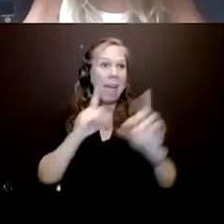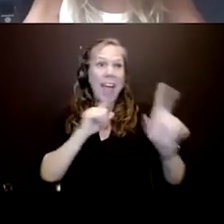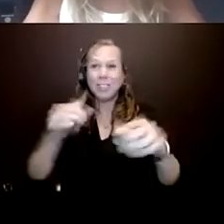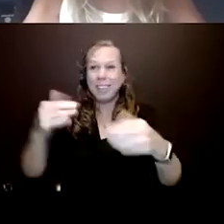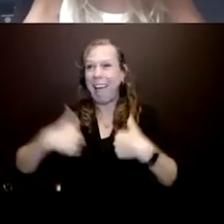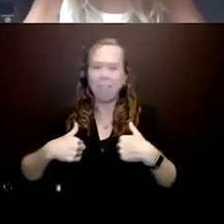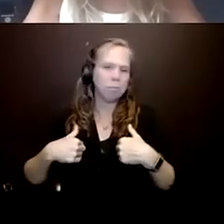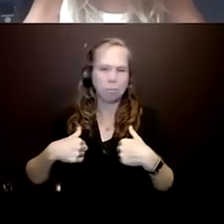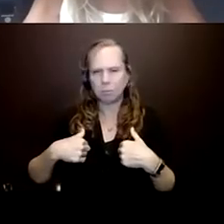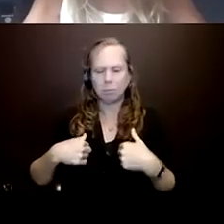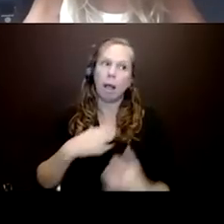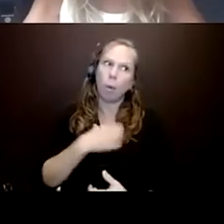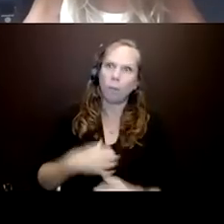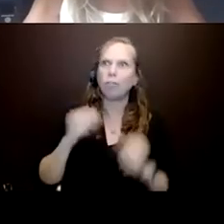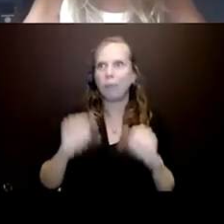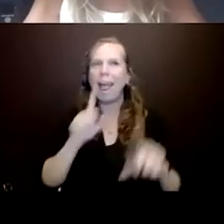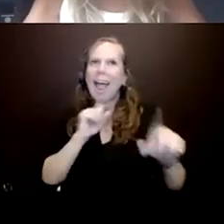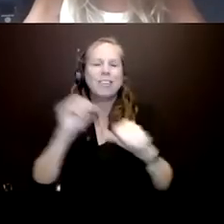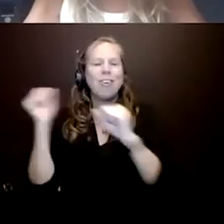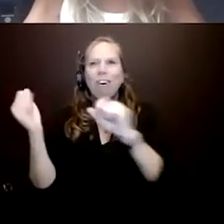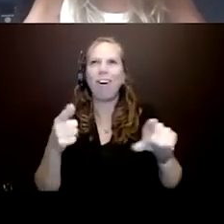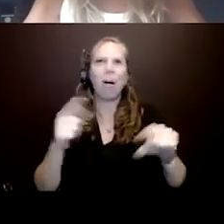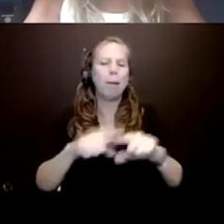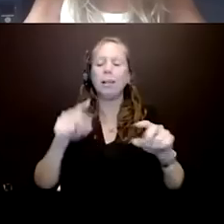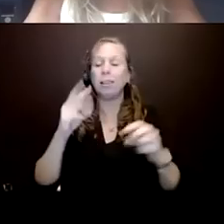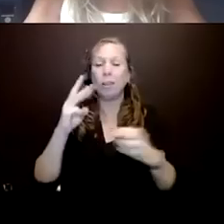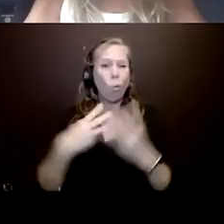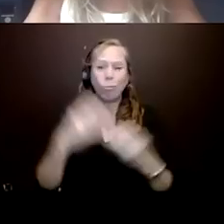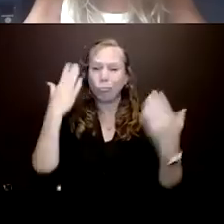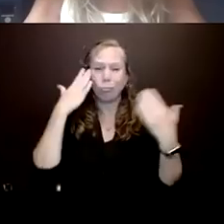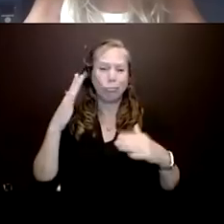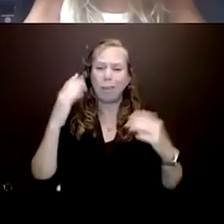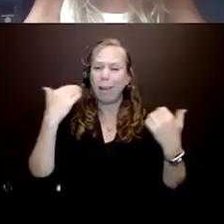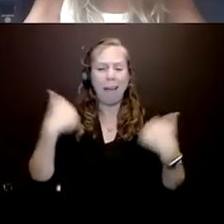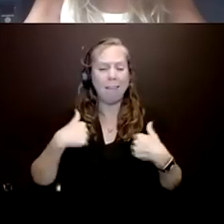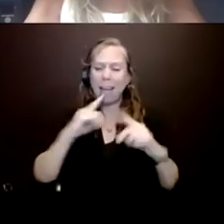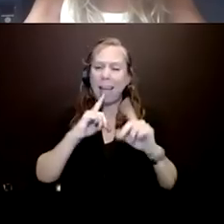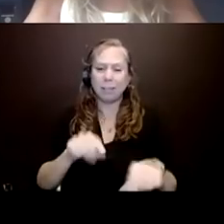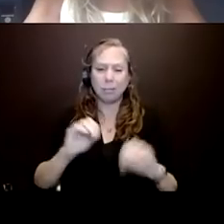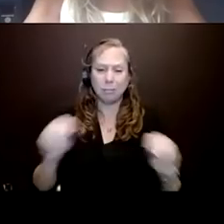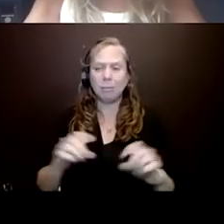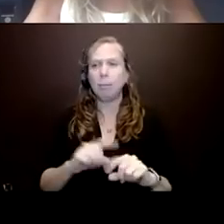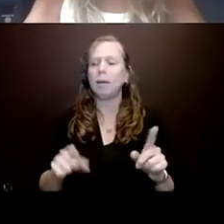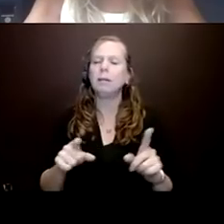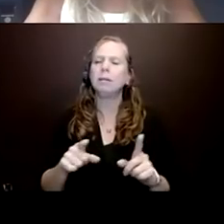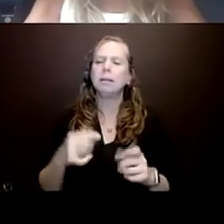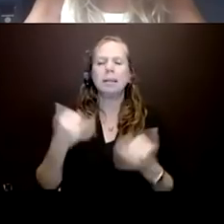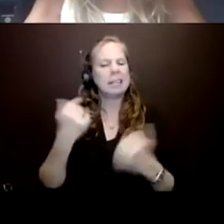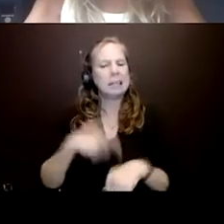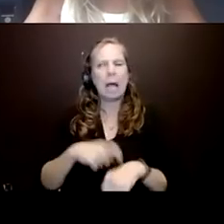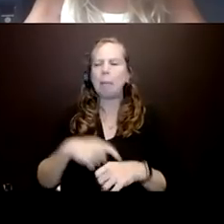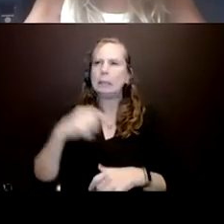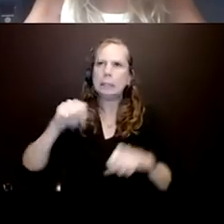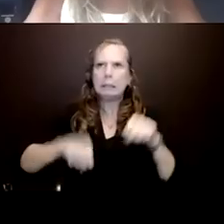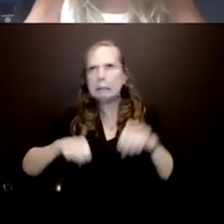could say we do, but we don't. No one in the world does right now. So in these times of uncertainty, I just want us to know that we're working very